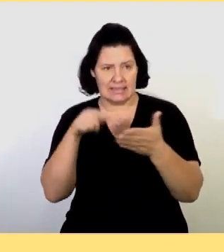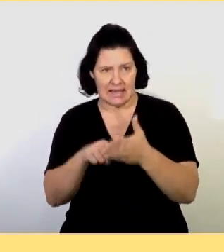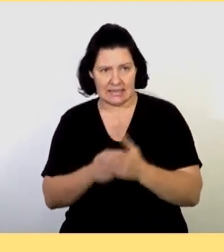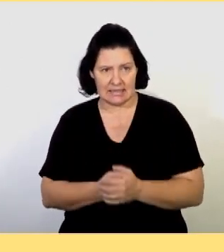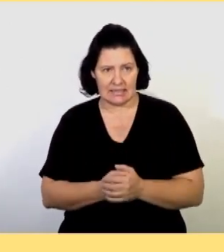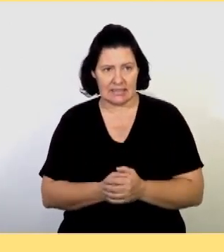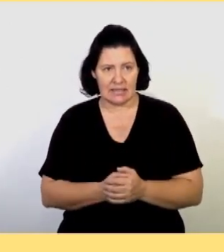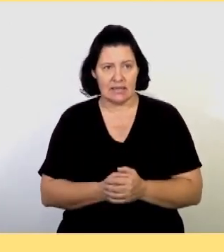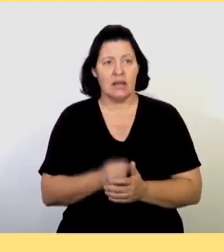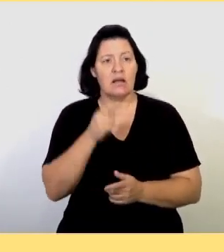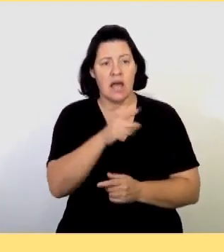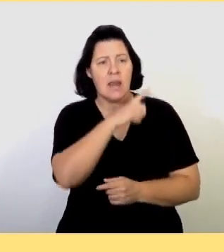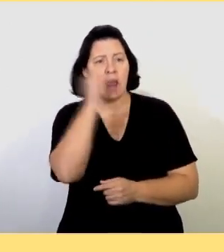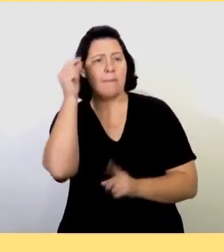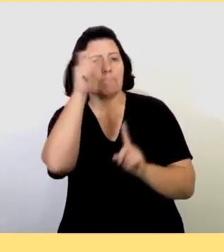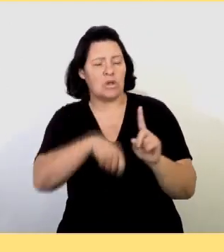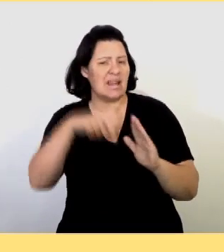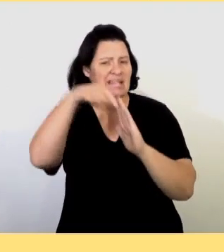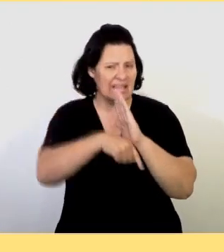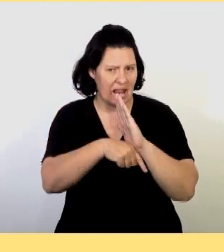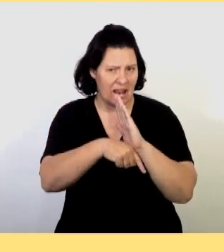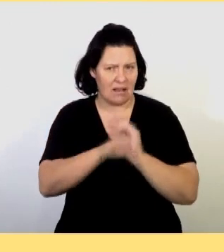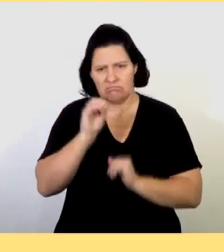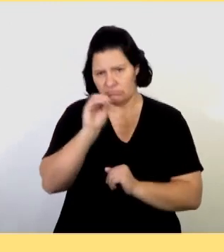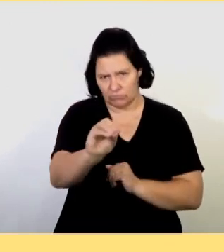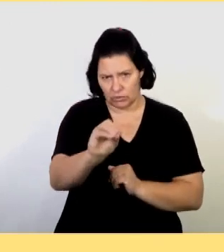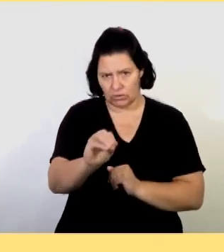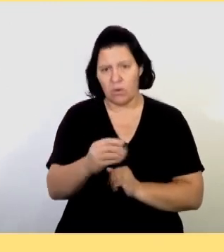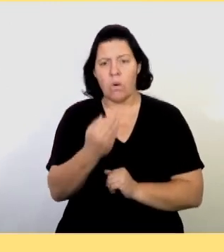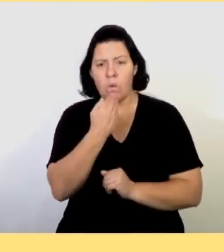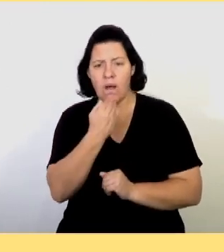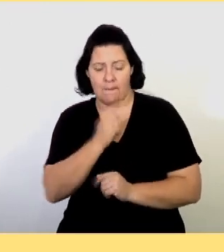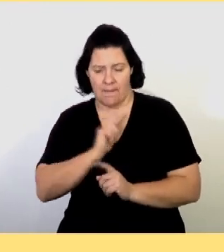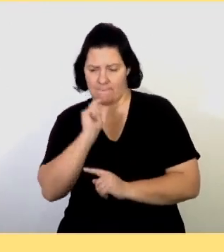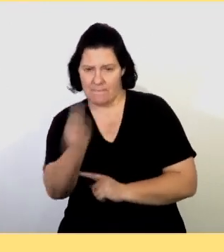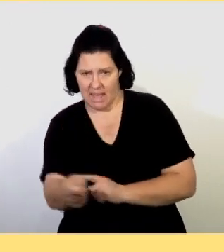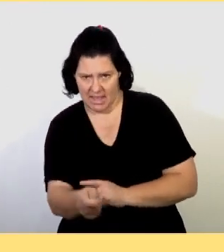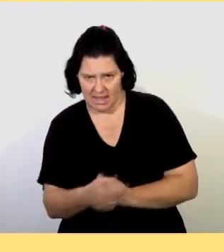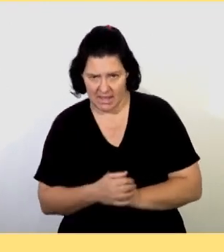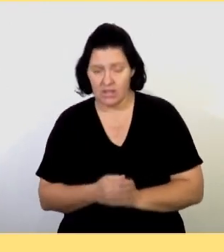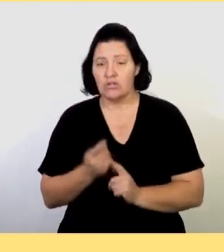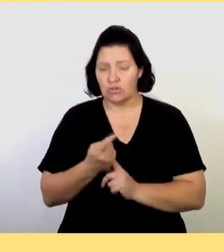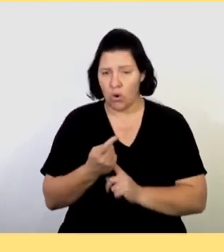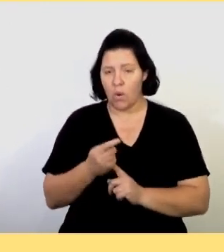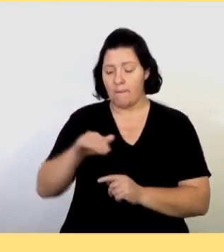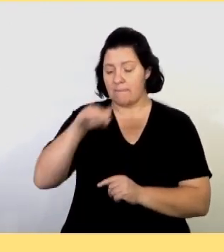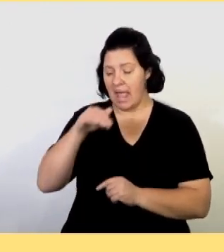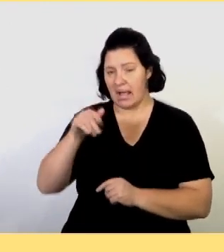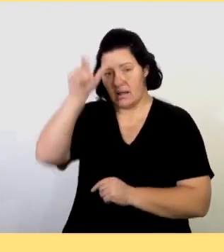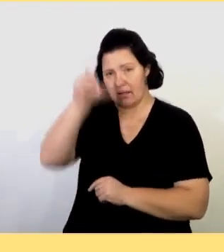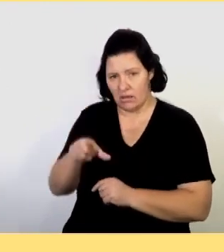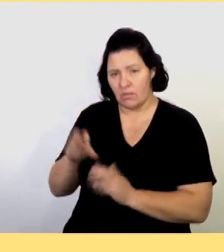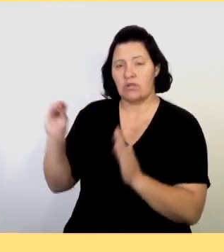day. The details, it is the name of the person or the company whom the business has paid money. So in the bank column